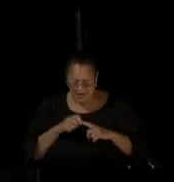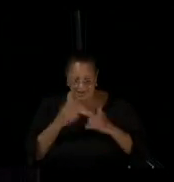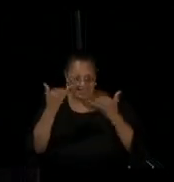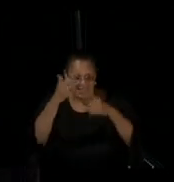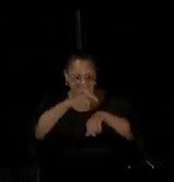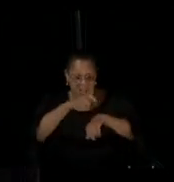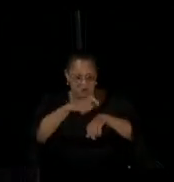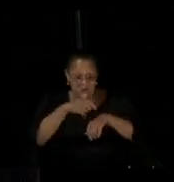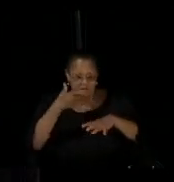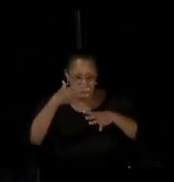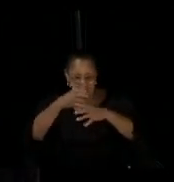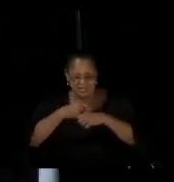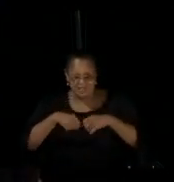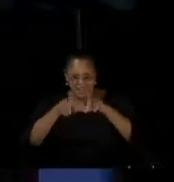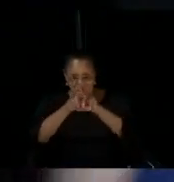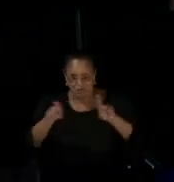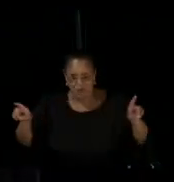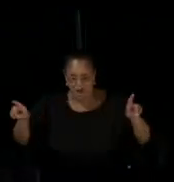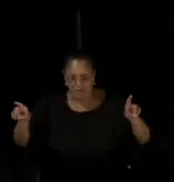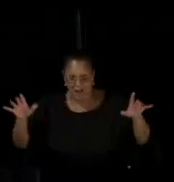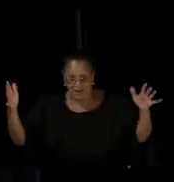your diploma.